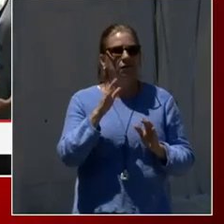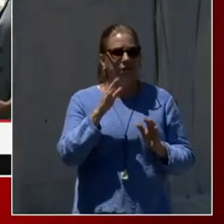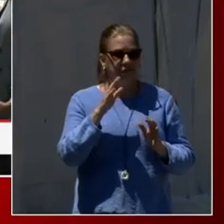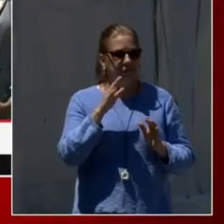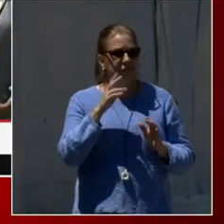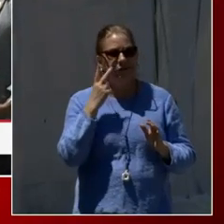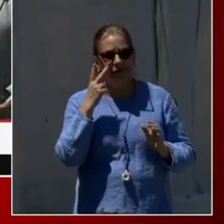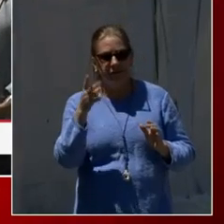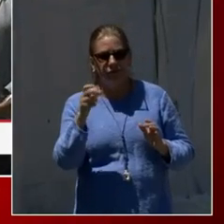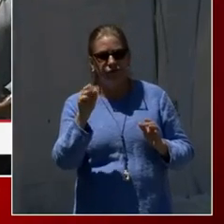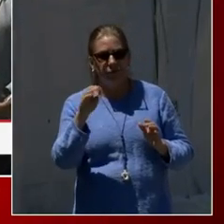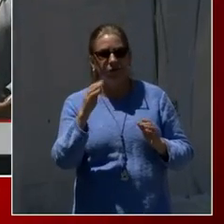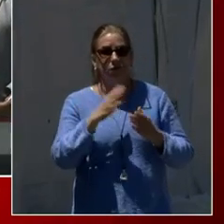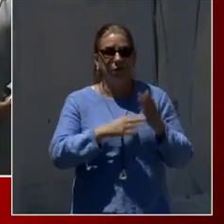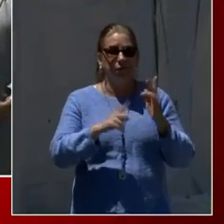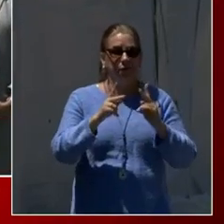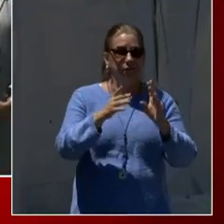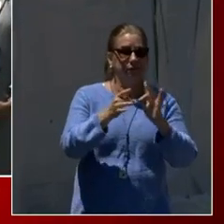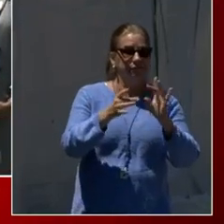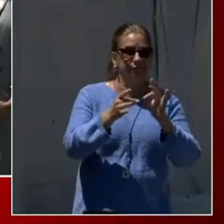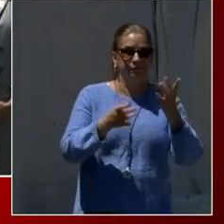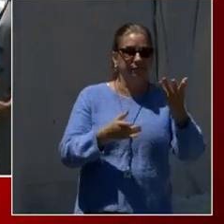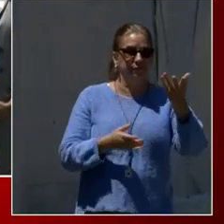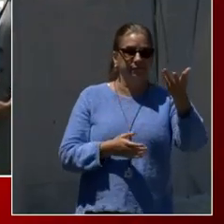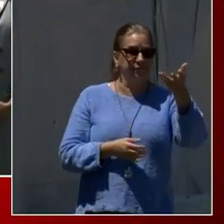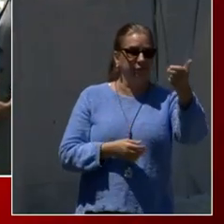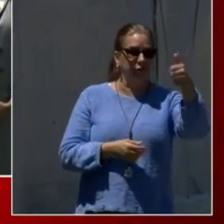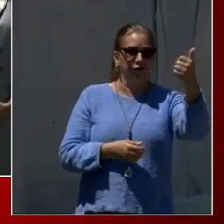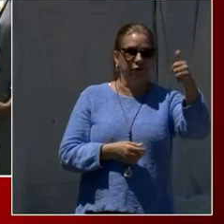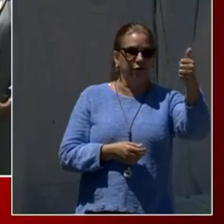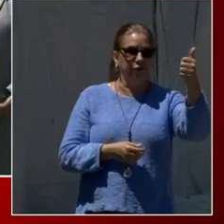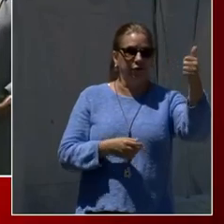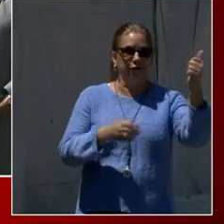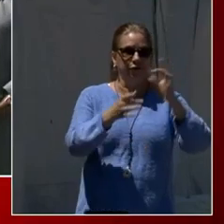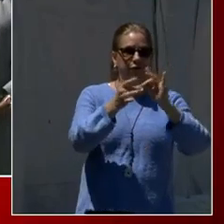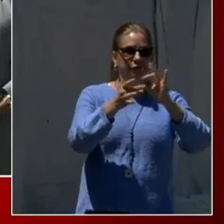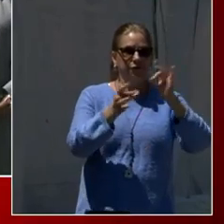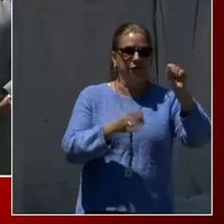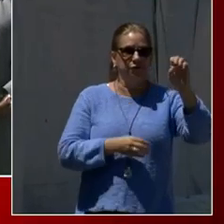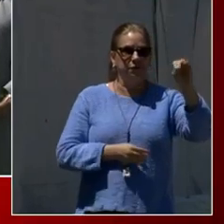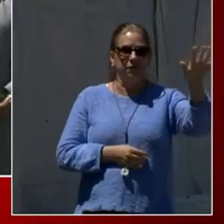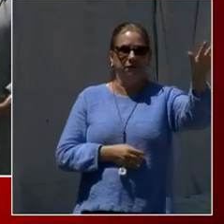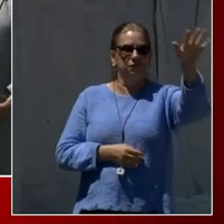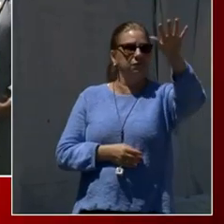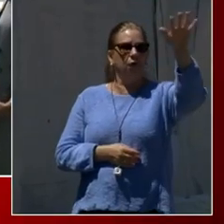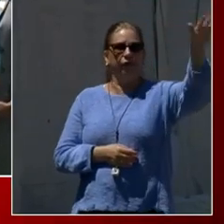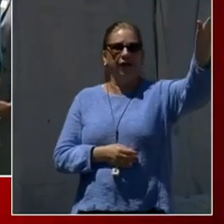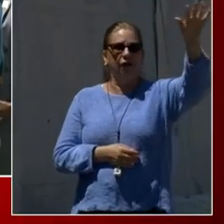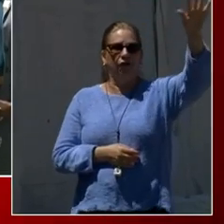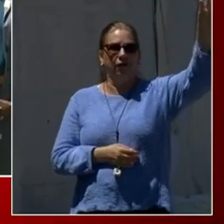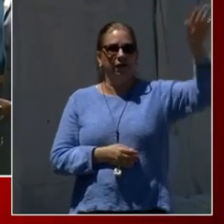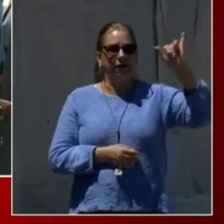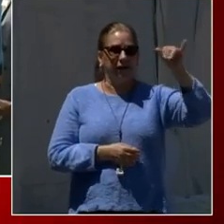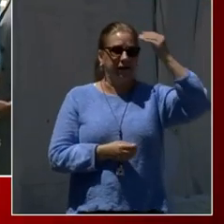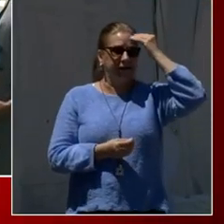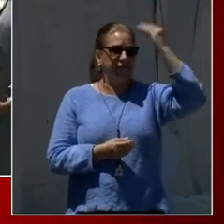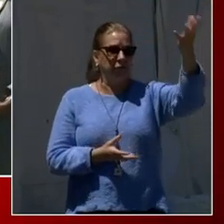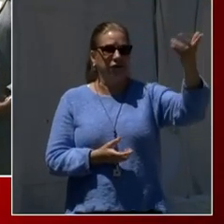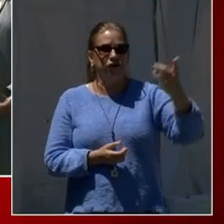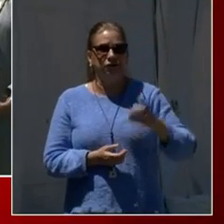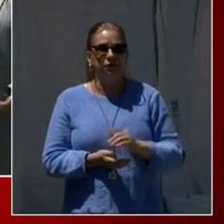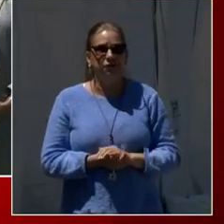been communicating. So I don't know where that information came from. And that's why I rarely take a lot of the information that I get from social media on its